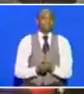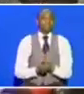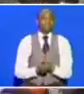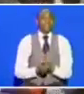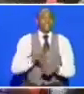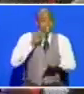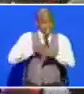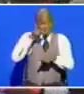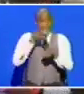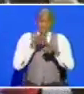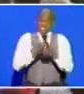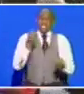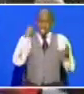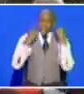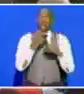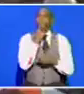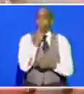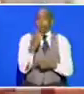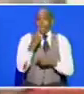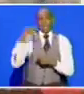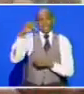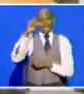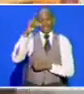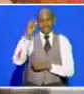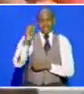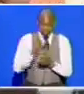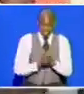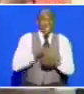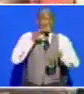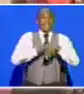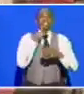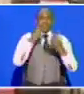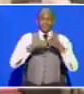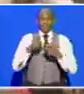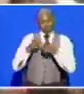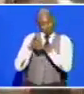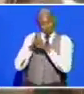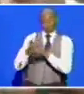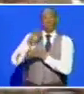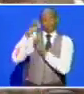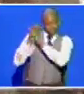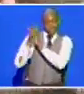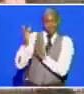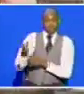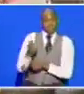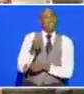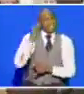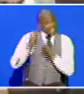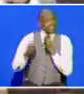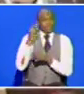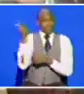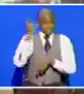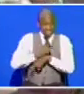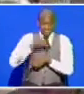At their main rally in Kericho's Moi Garden, NASA turned heat on Jubilee, which for the last few days had